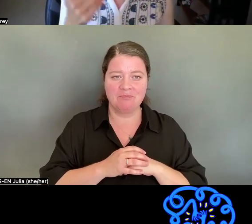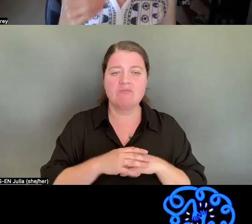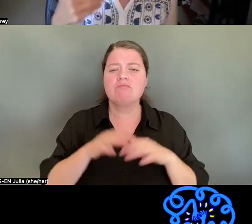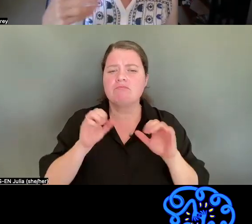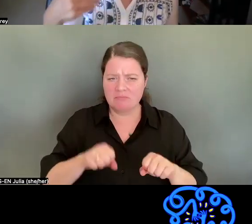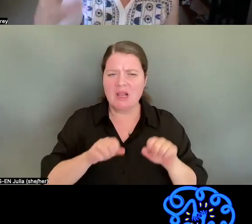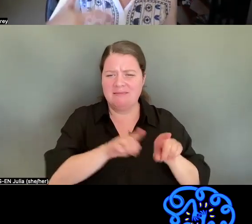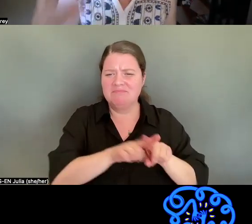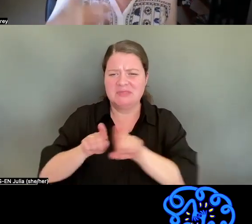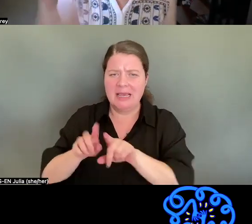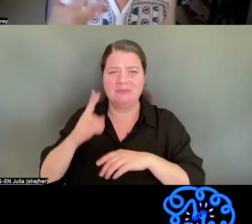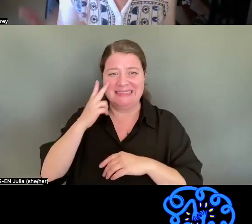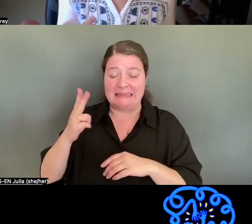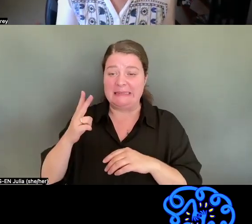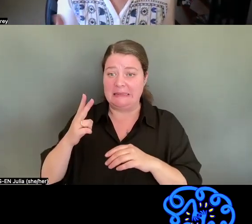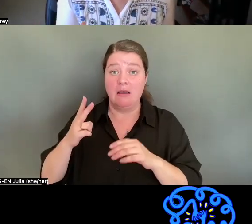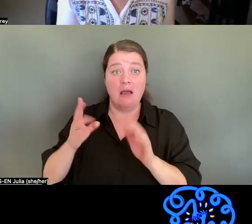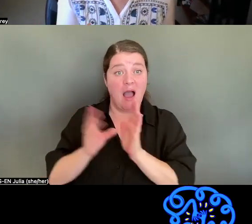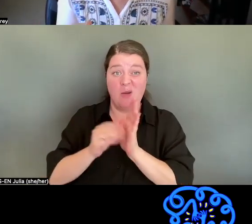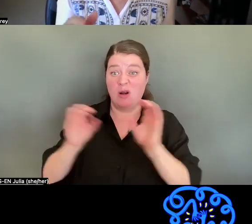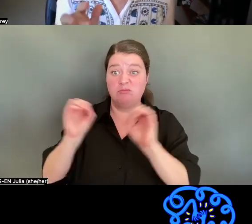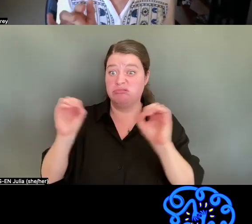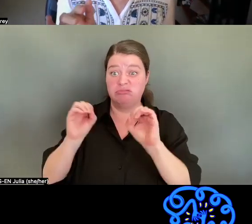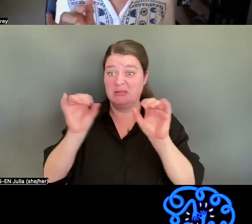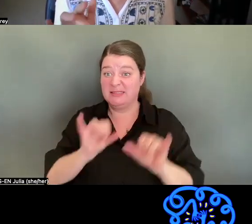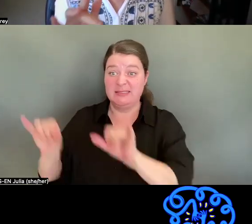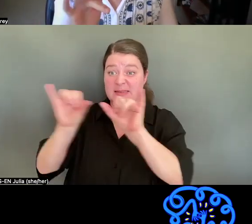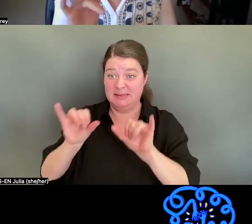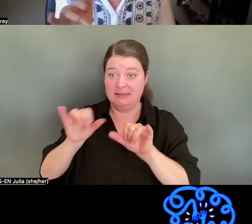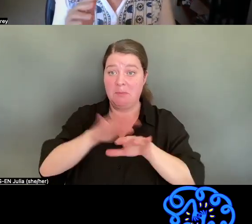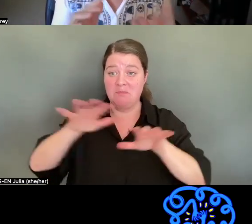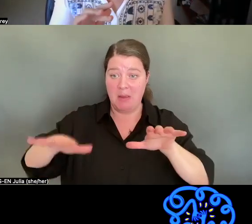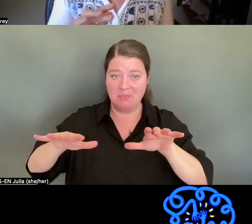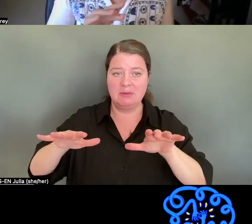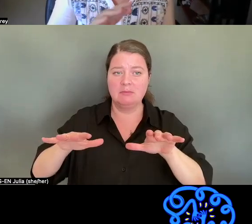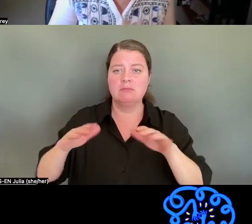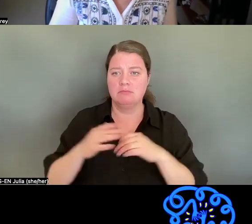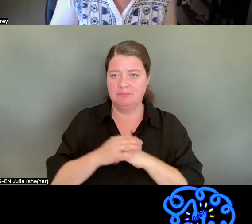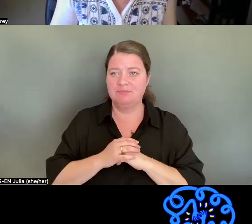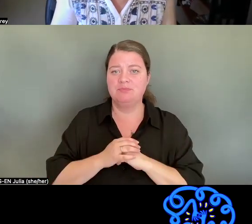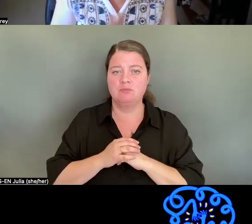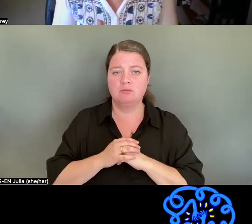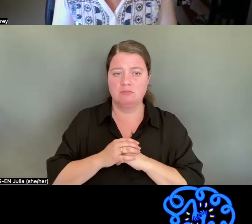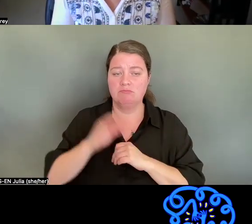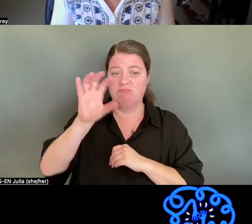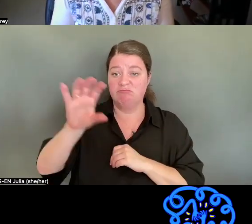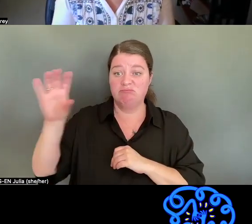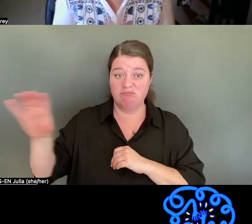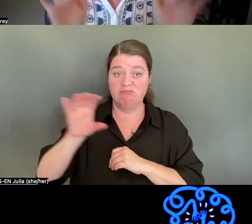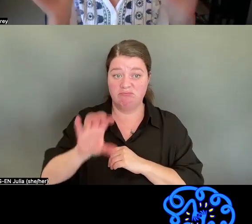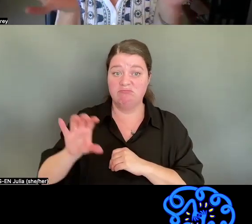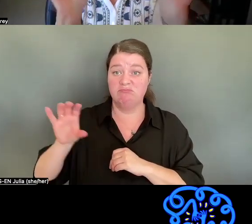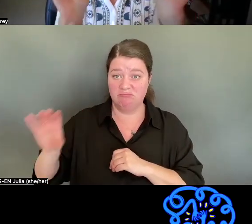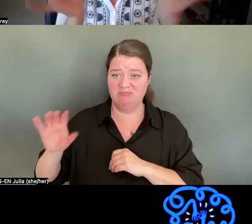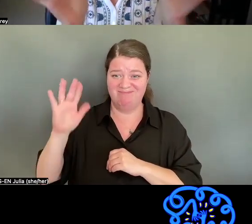thing in these sort of non-iconic systematic mapping. So you see the signs in ASL for empty, invisible, naked, vanished.